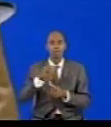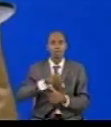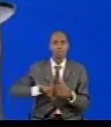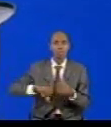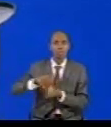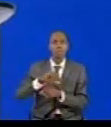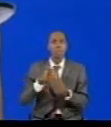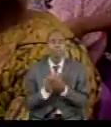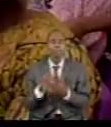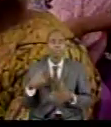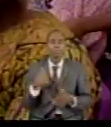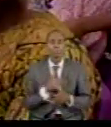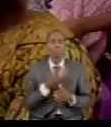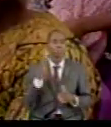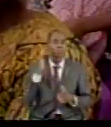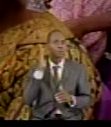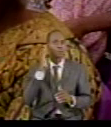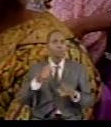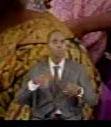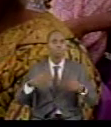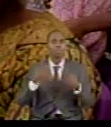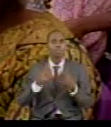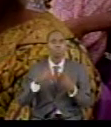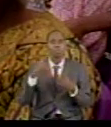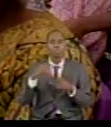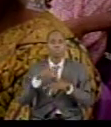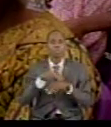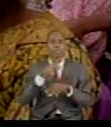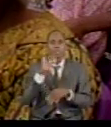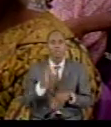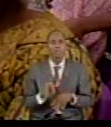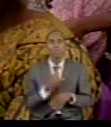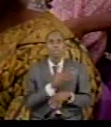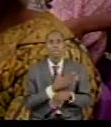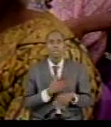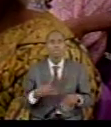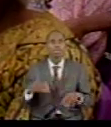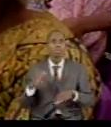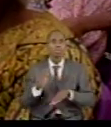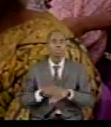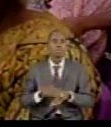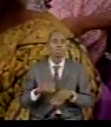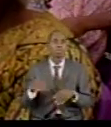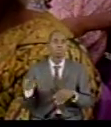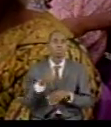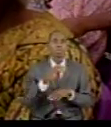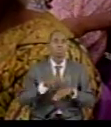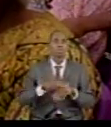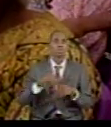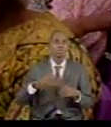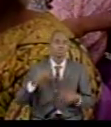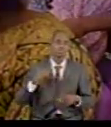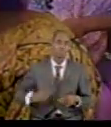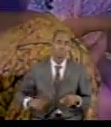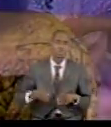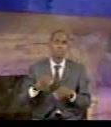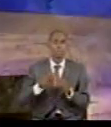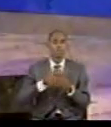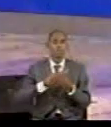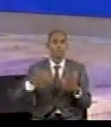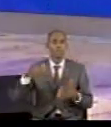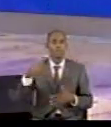the heathen, and they unto the circumcision. Then in verse 10,